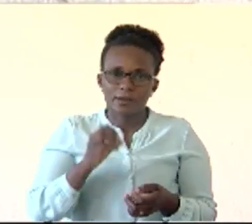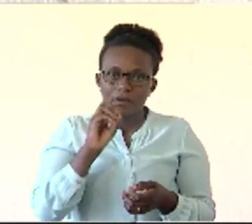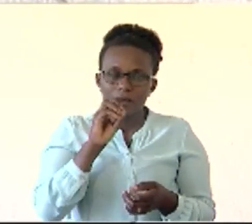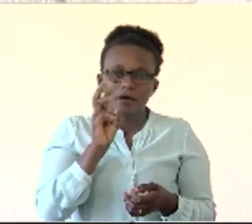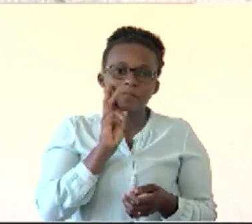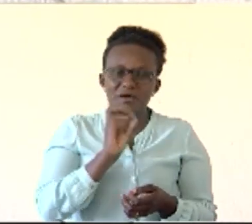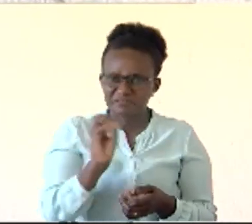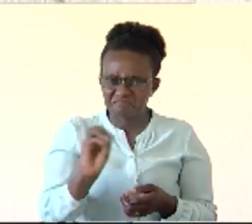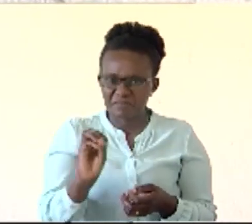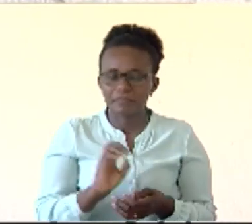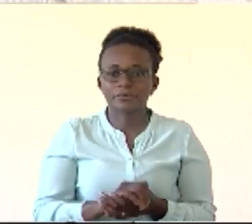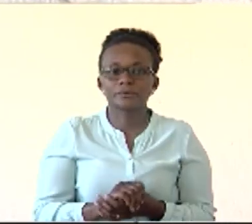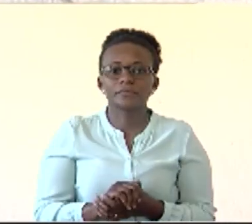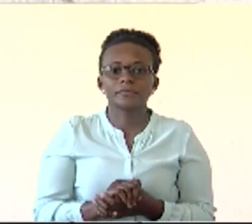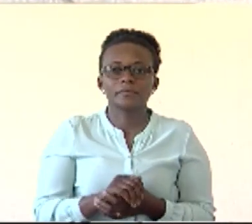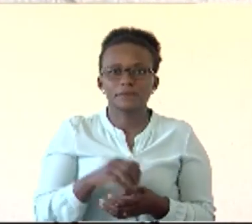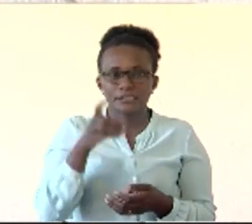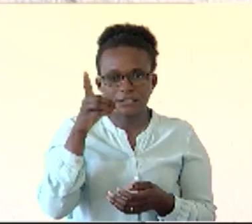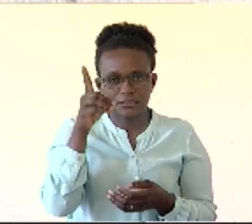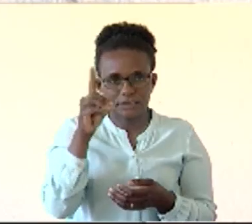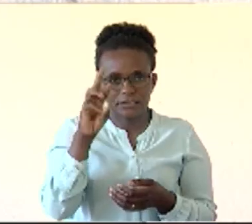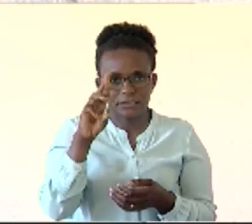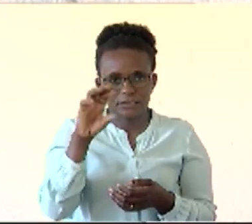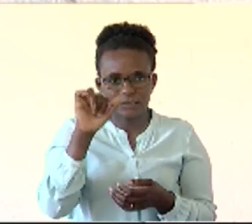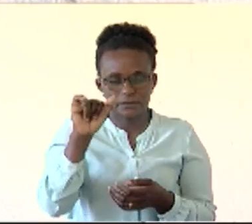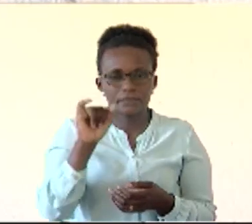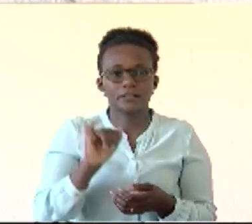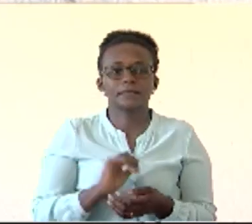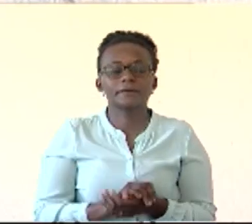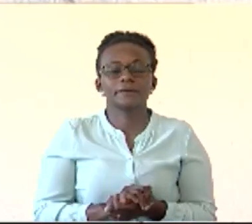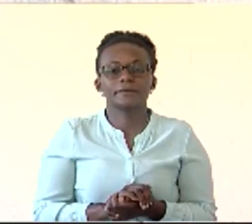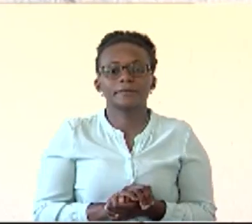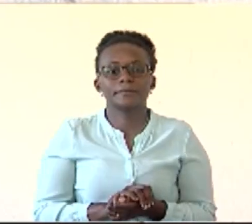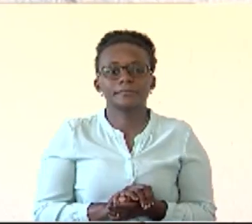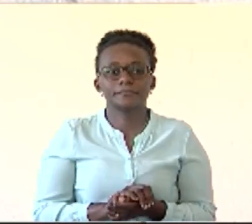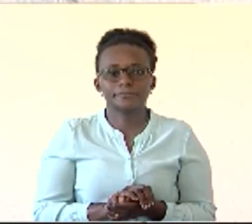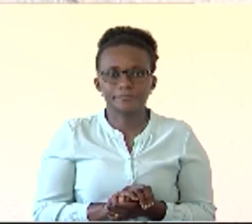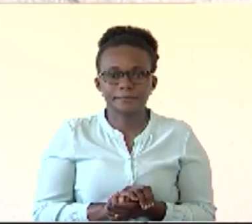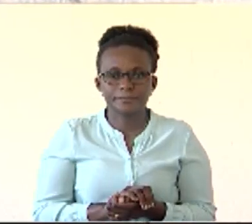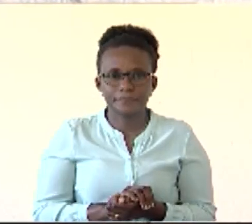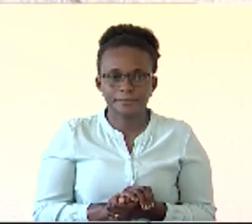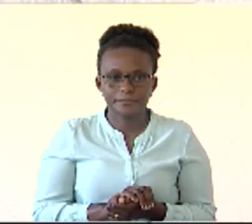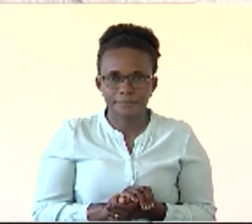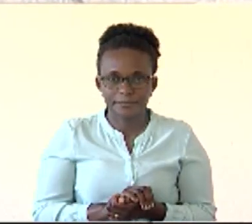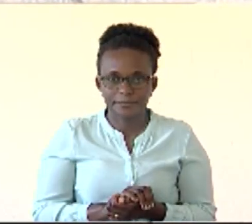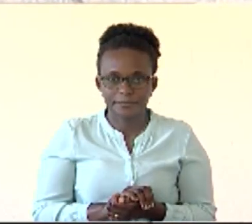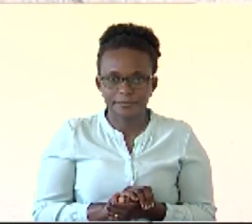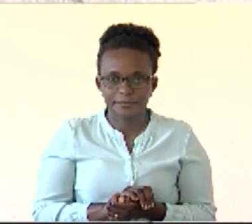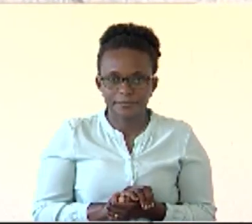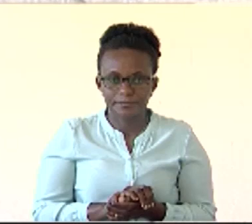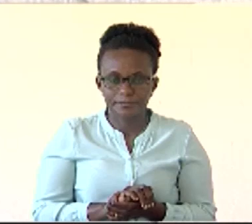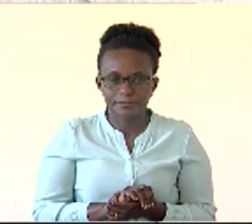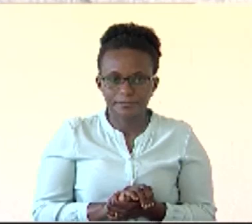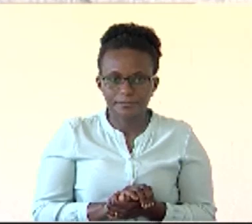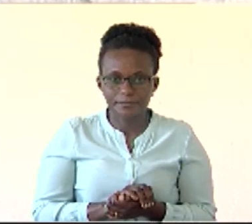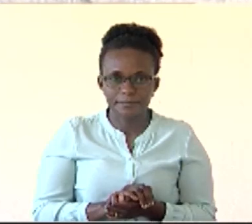cells. And they can be used. These electrodes are made of carbon. Made of carbon because they can also